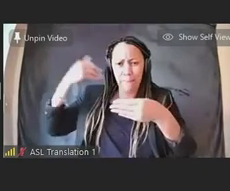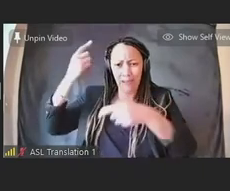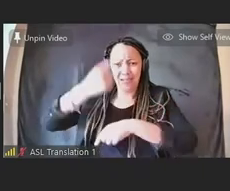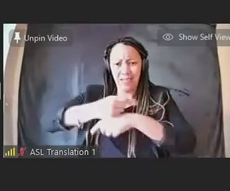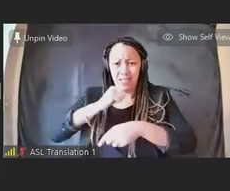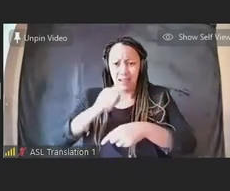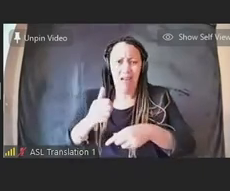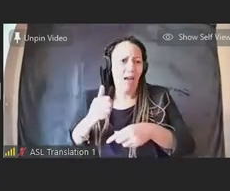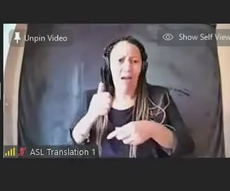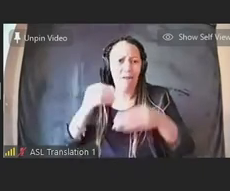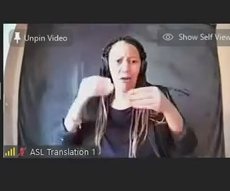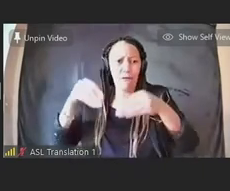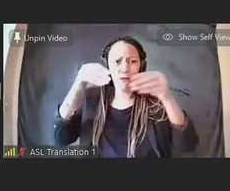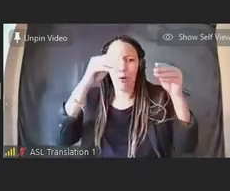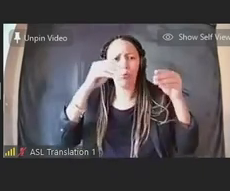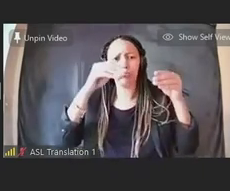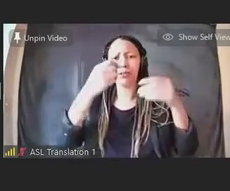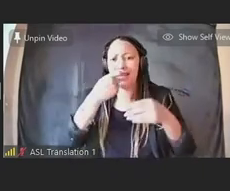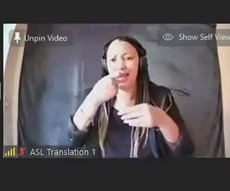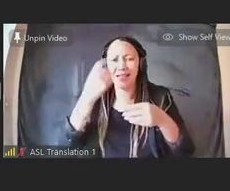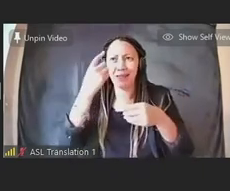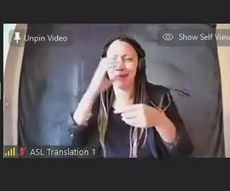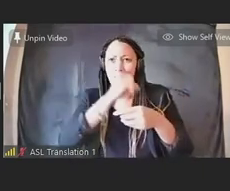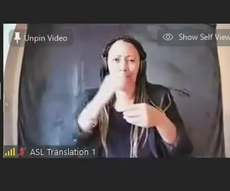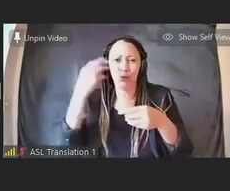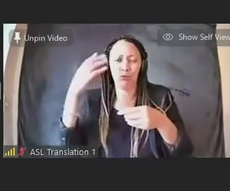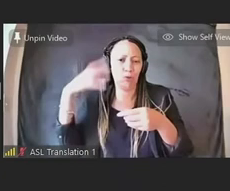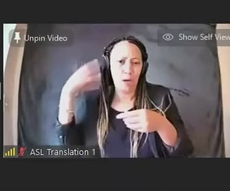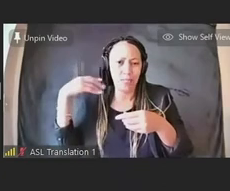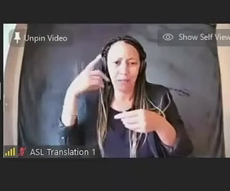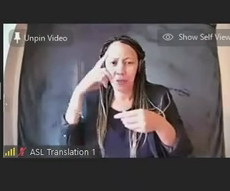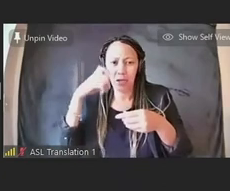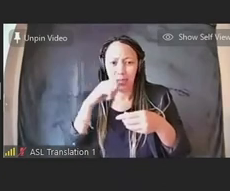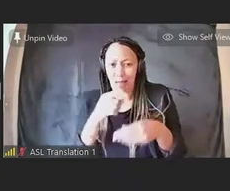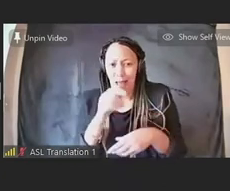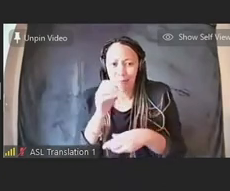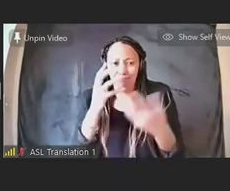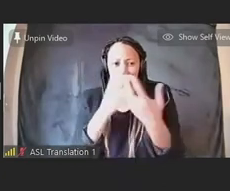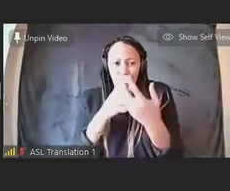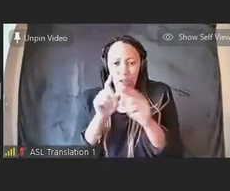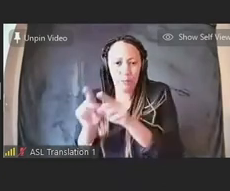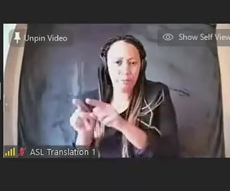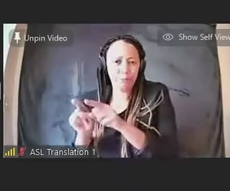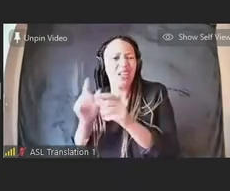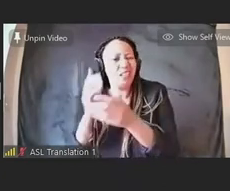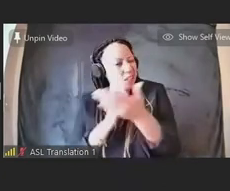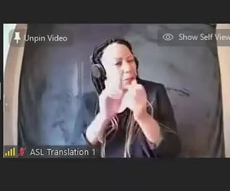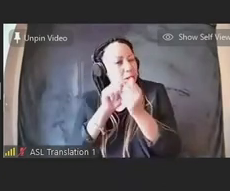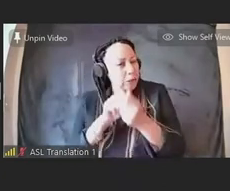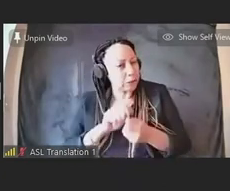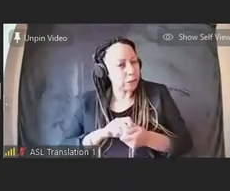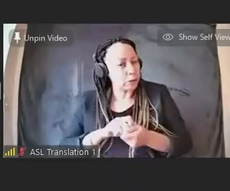float glass seems a little crazy, because that's not even contextual either. So there were just some details, I think, that were